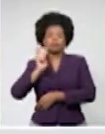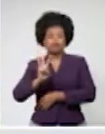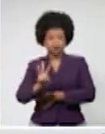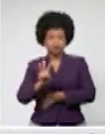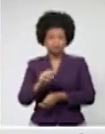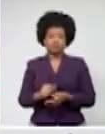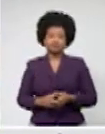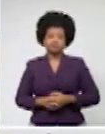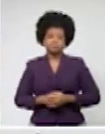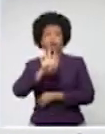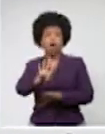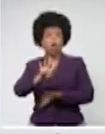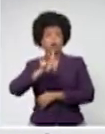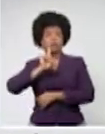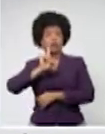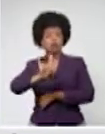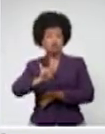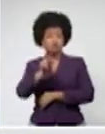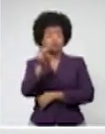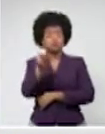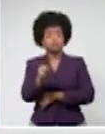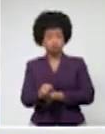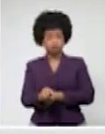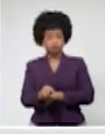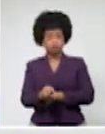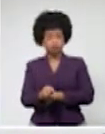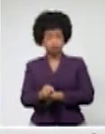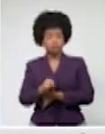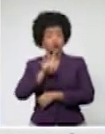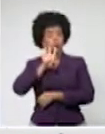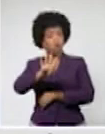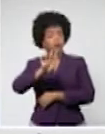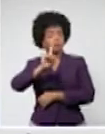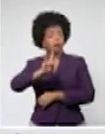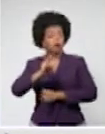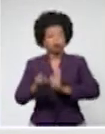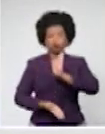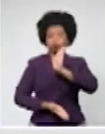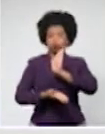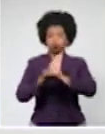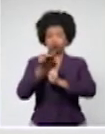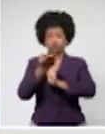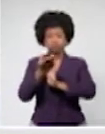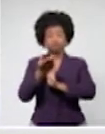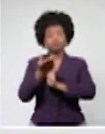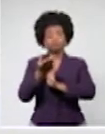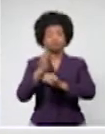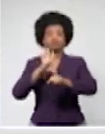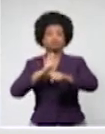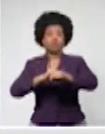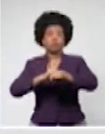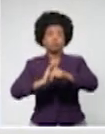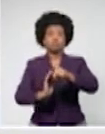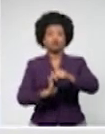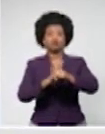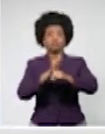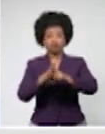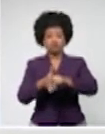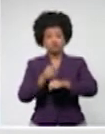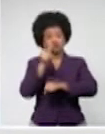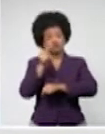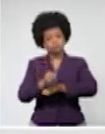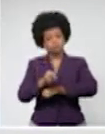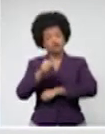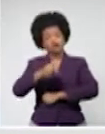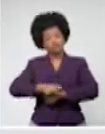Defense, 97. As a result of the studied samples, 49 people, a significant number, tested positive